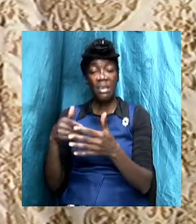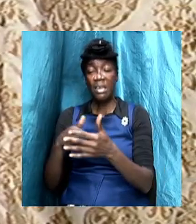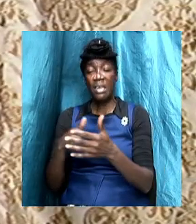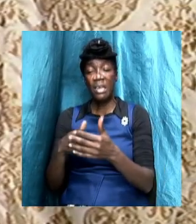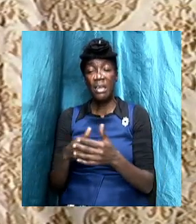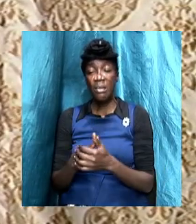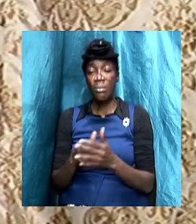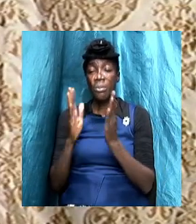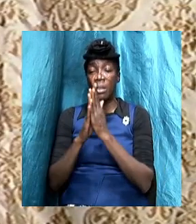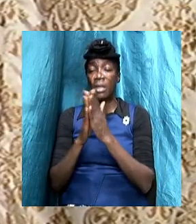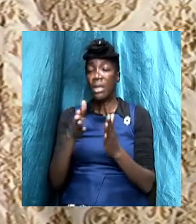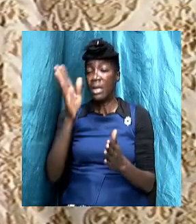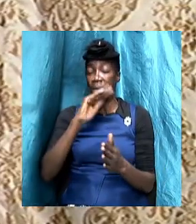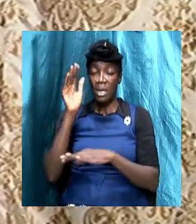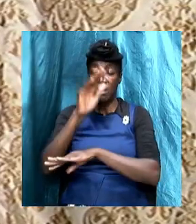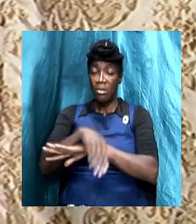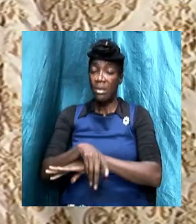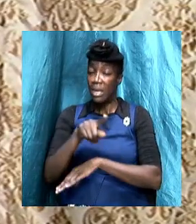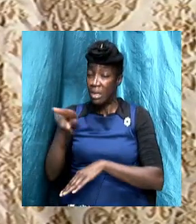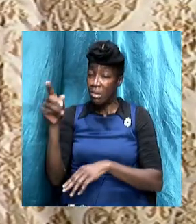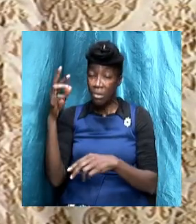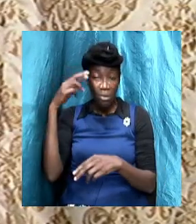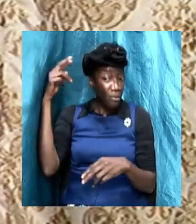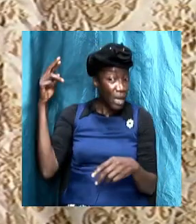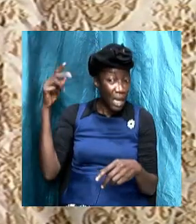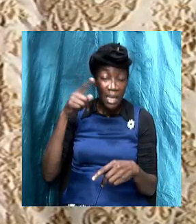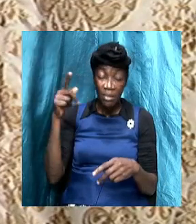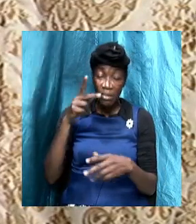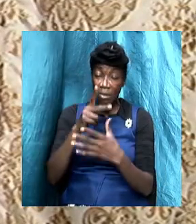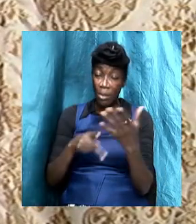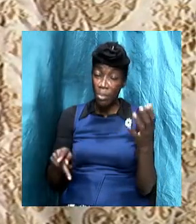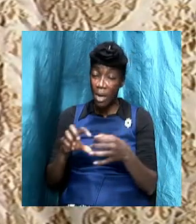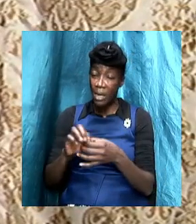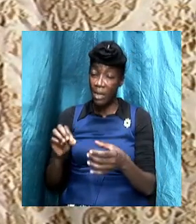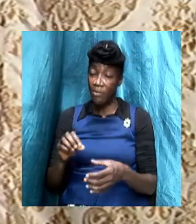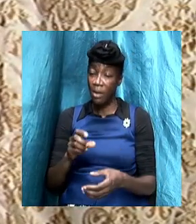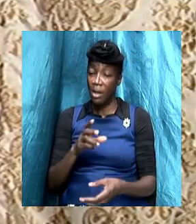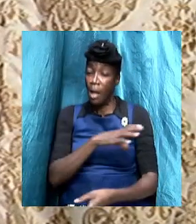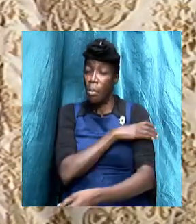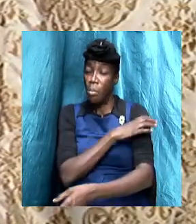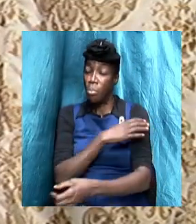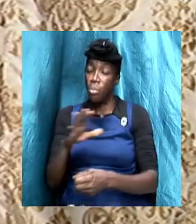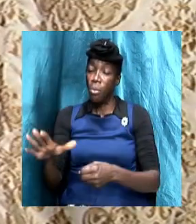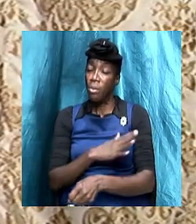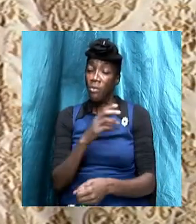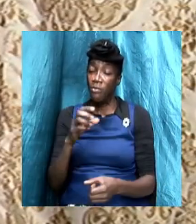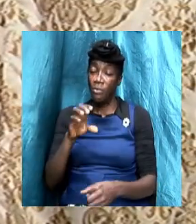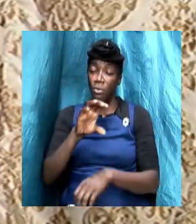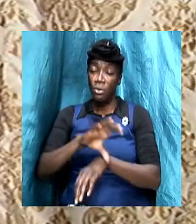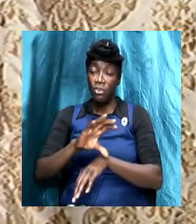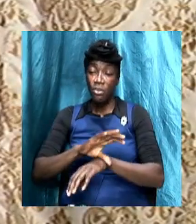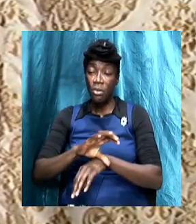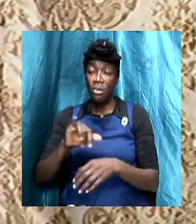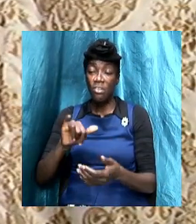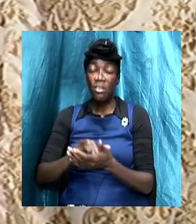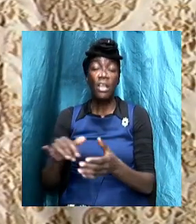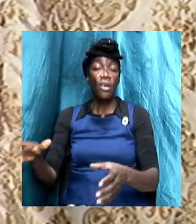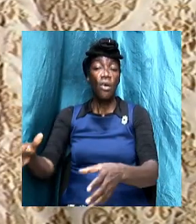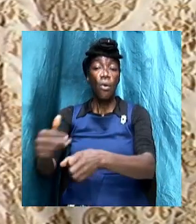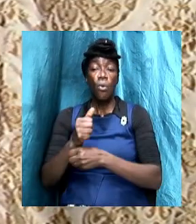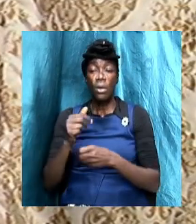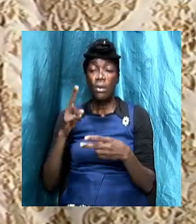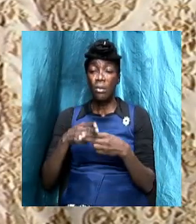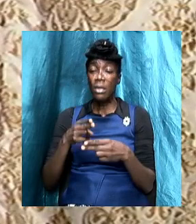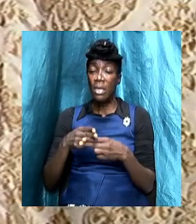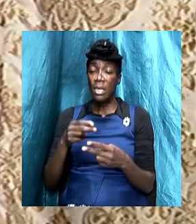I pray, God, that tonight we will realize that we are part of a powerful church. A church that holds on to the name.